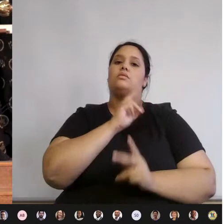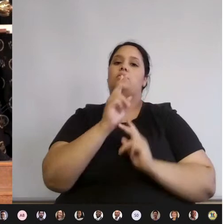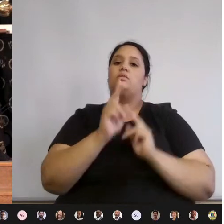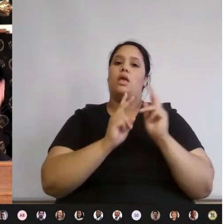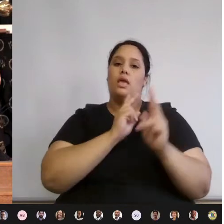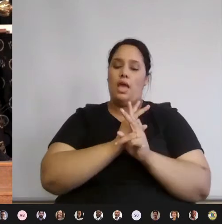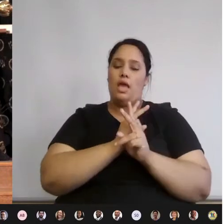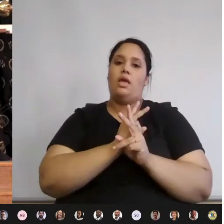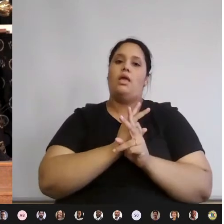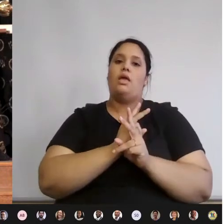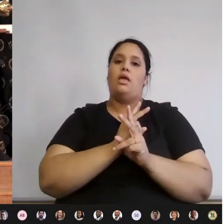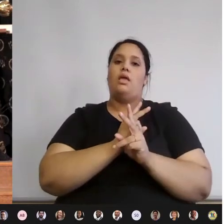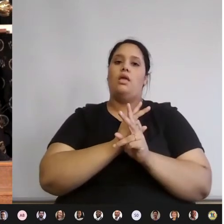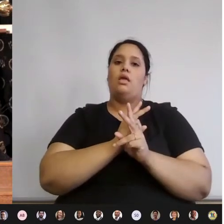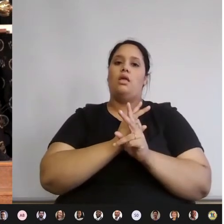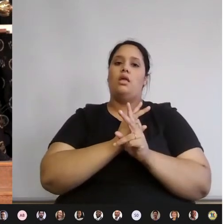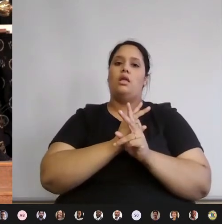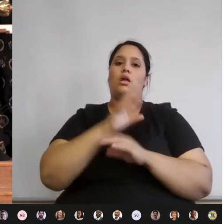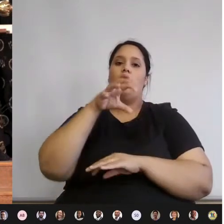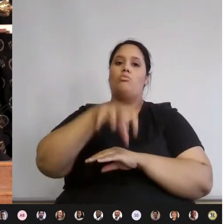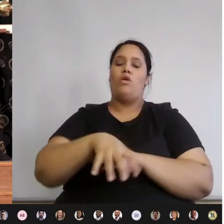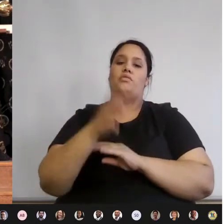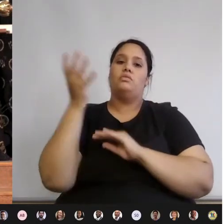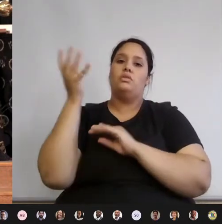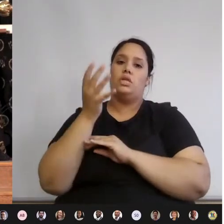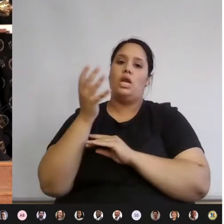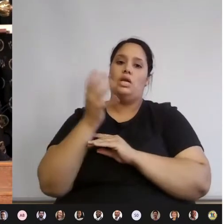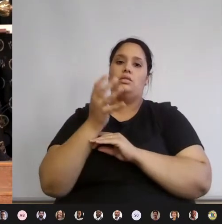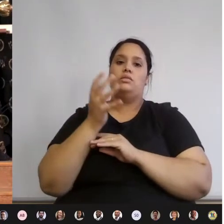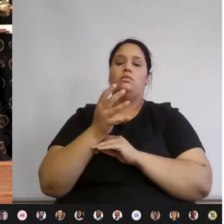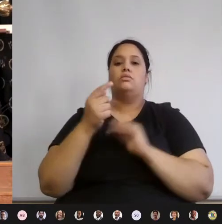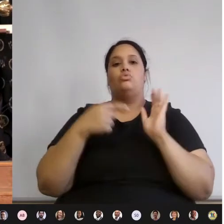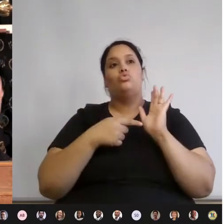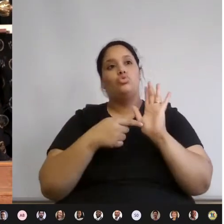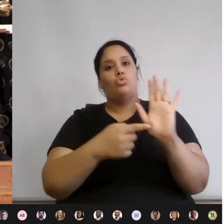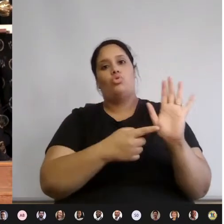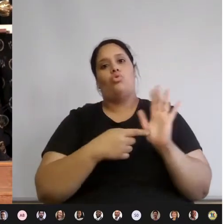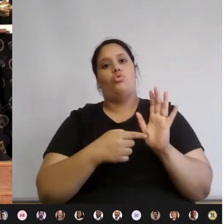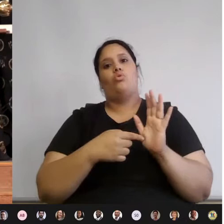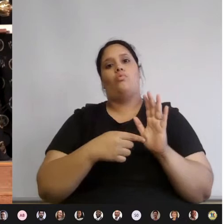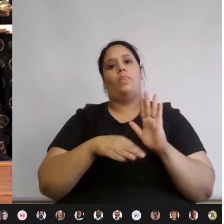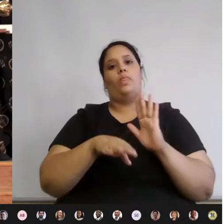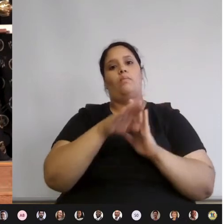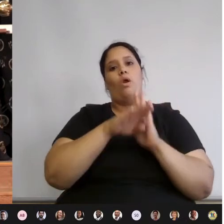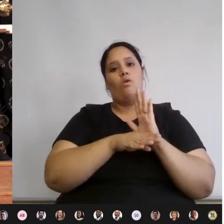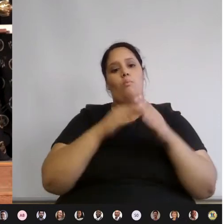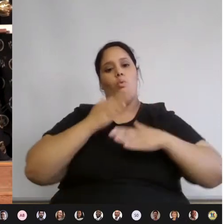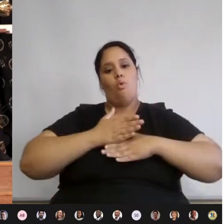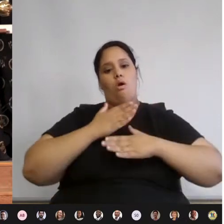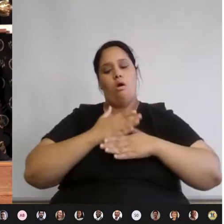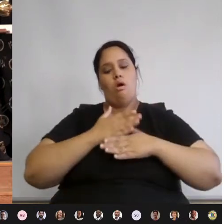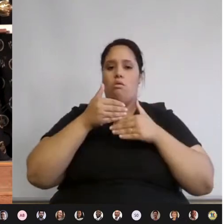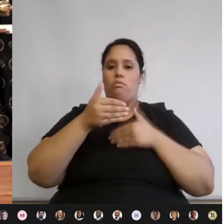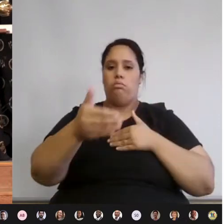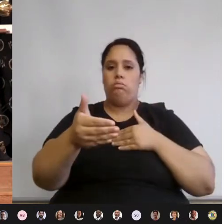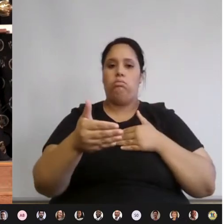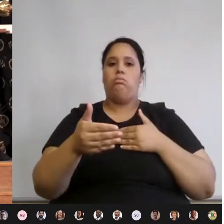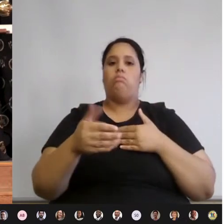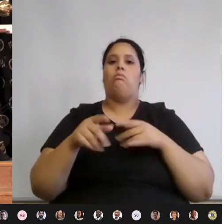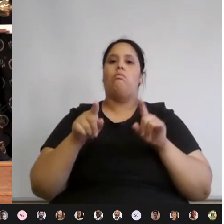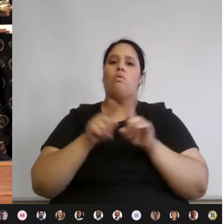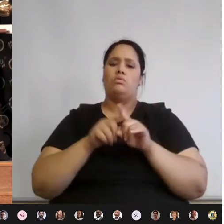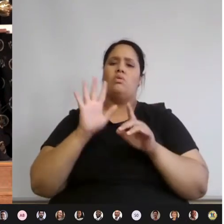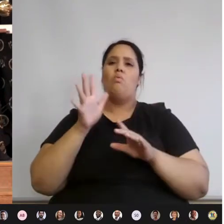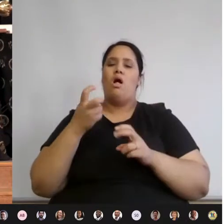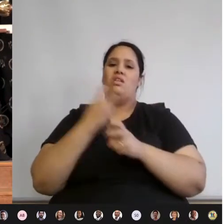the state of the province out, put our program of work going forward. I said it's going to be a tough